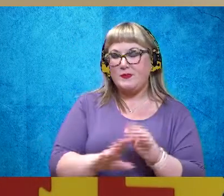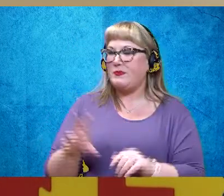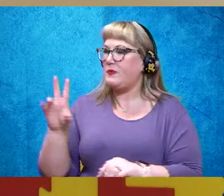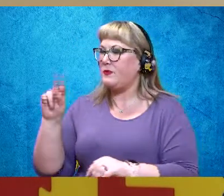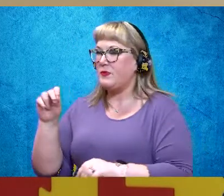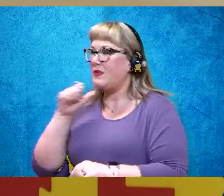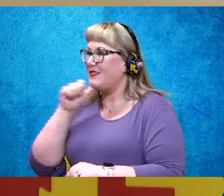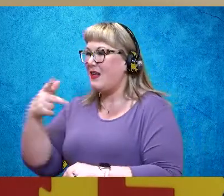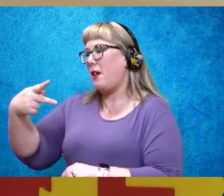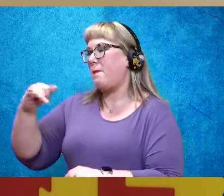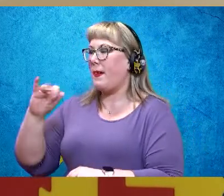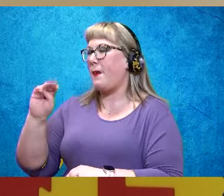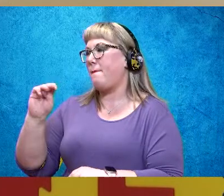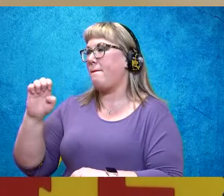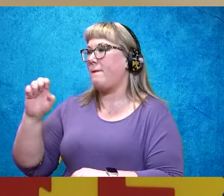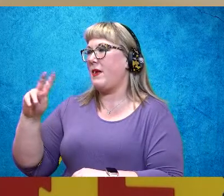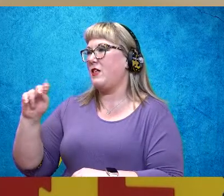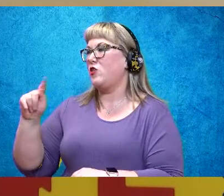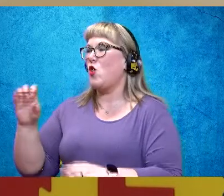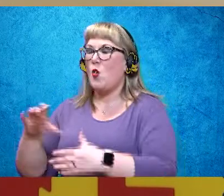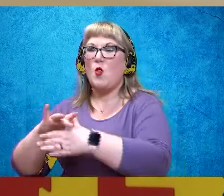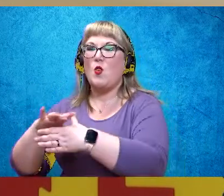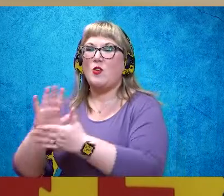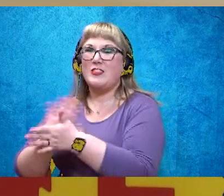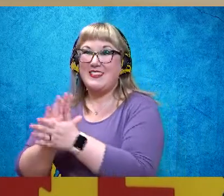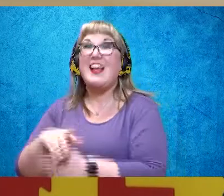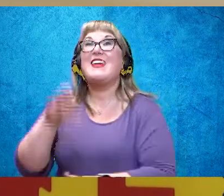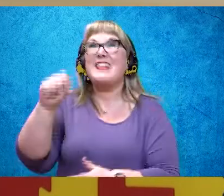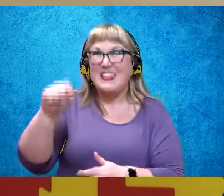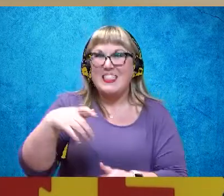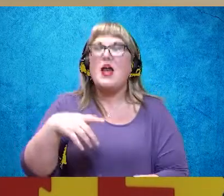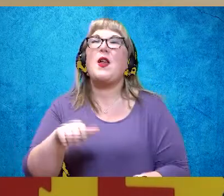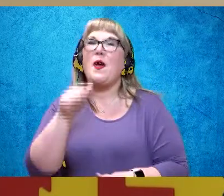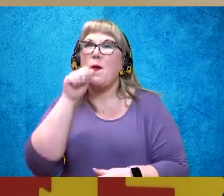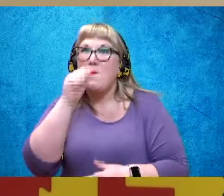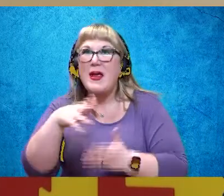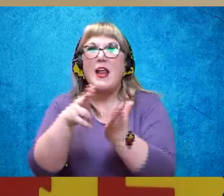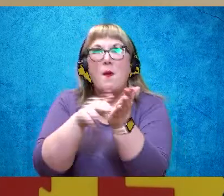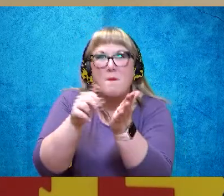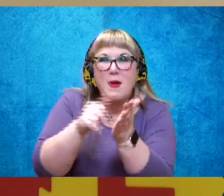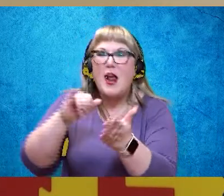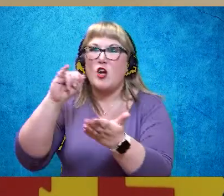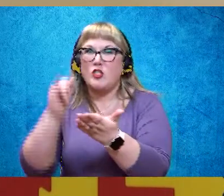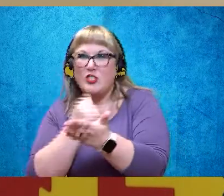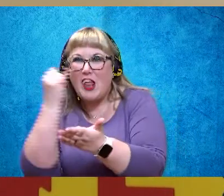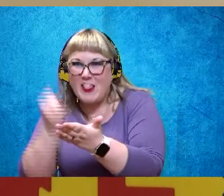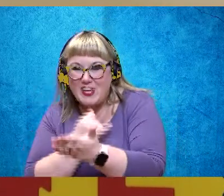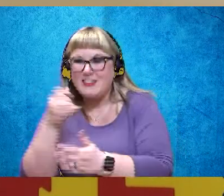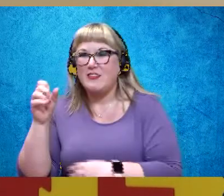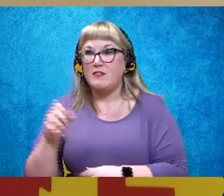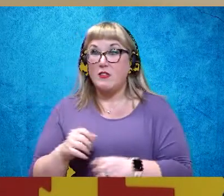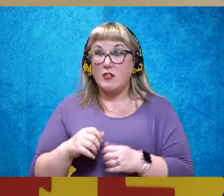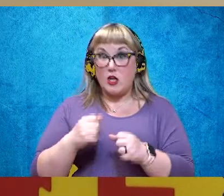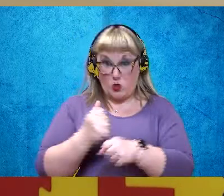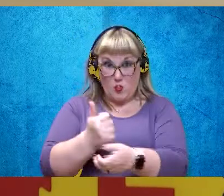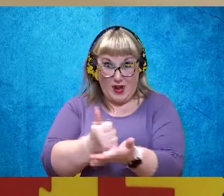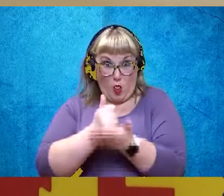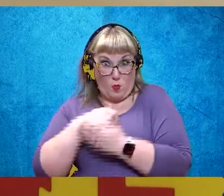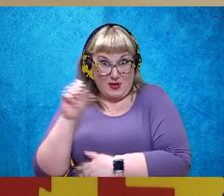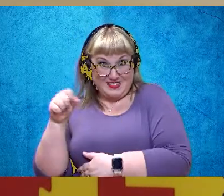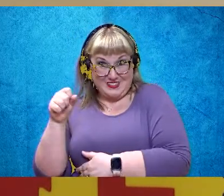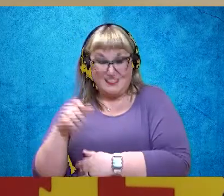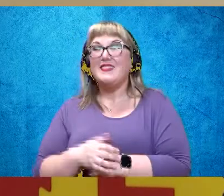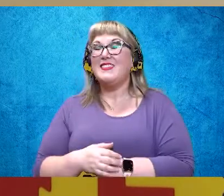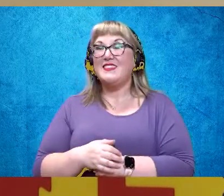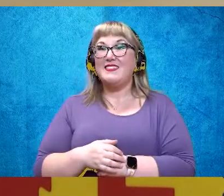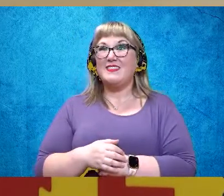cheese. Yes, it's peanut butter and jelly. So can you help me quickly make a peanut butter and jelly sandwich with Johnny? Good, I thought you